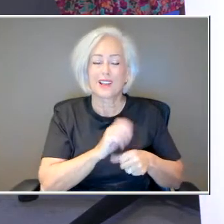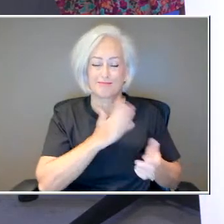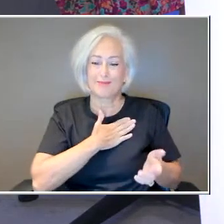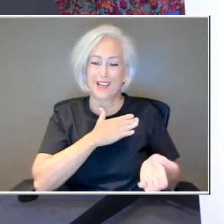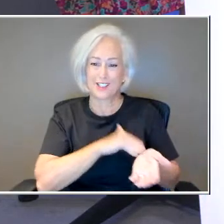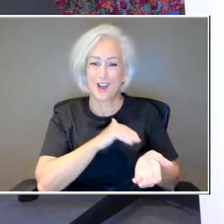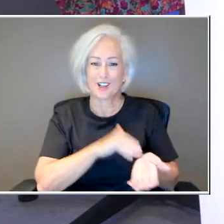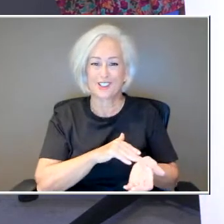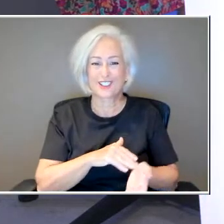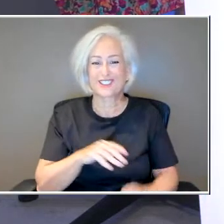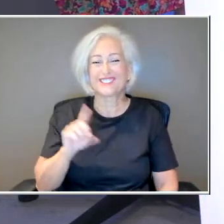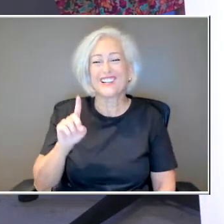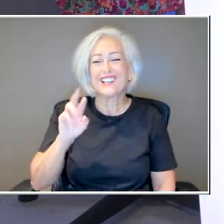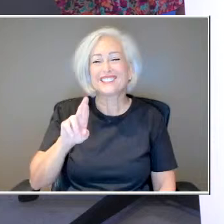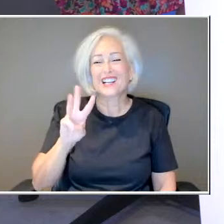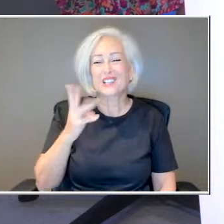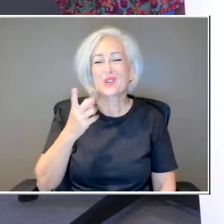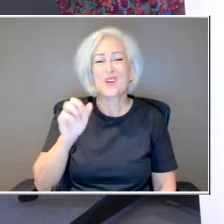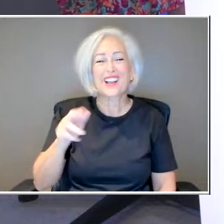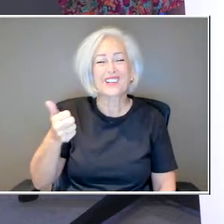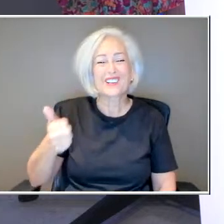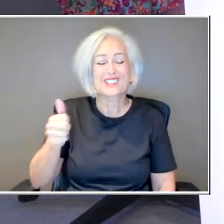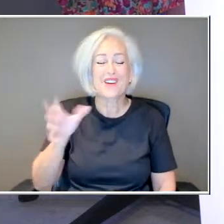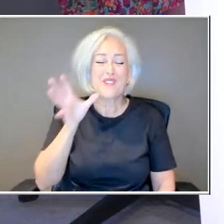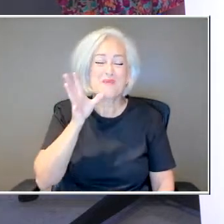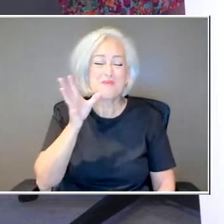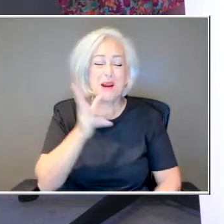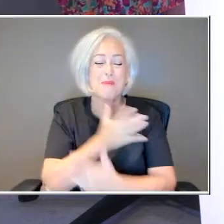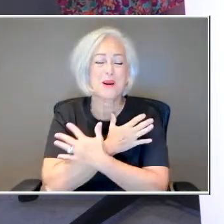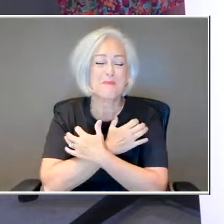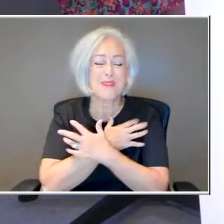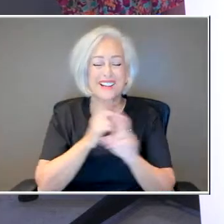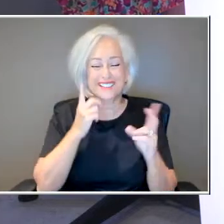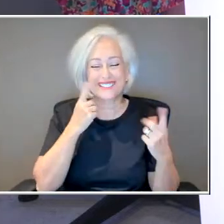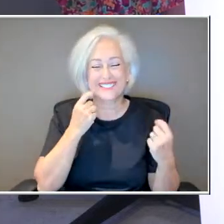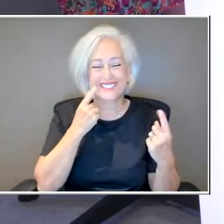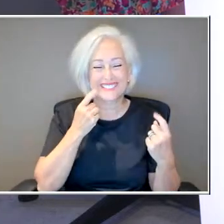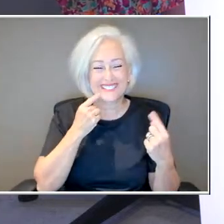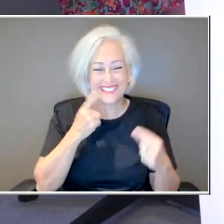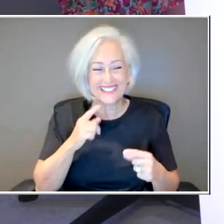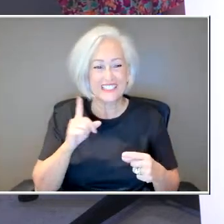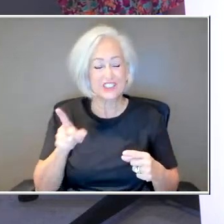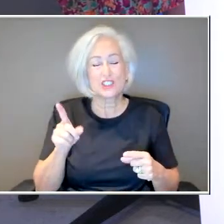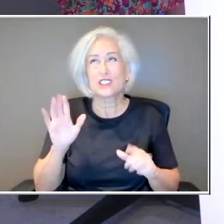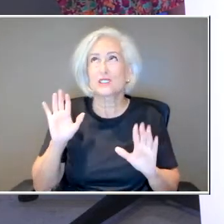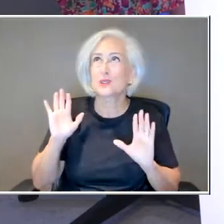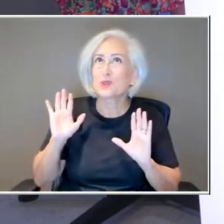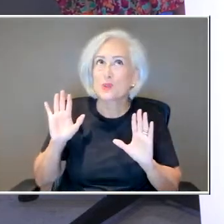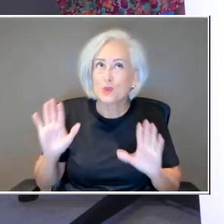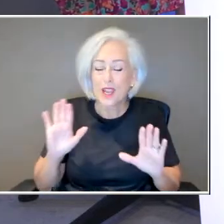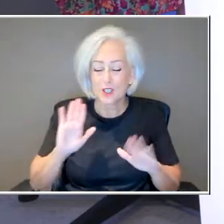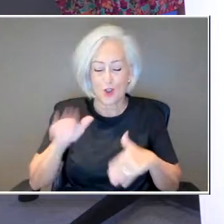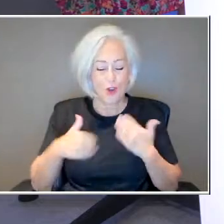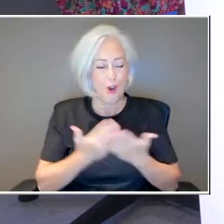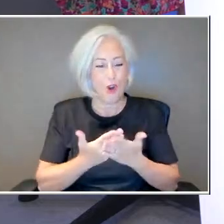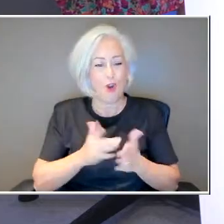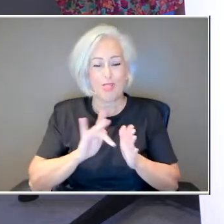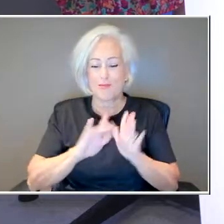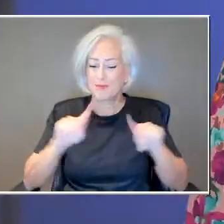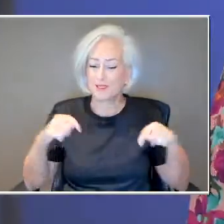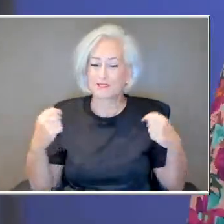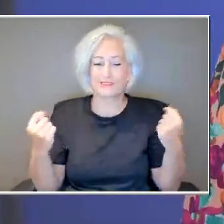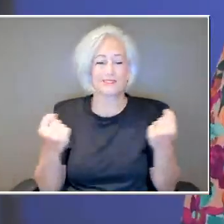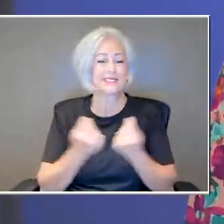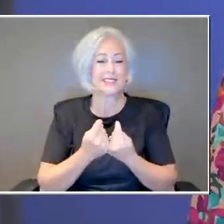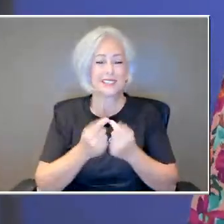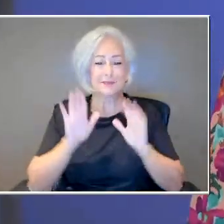bear. She really is. She is. She has been great. I mean, all of the medical team has been wonderful, and they've